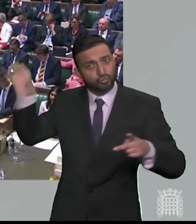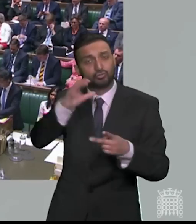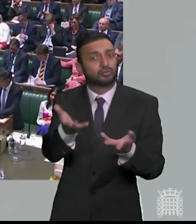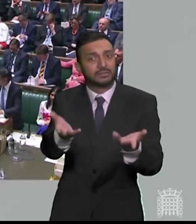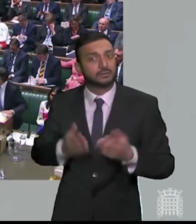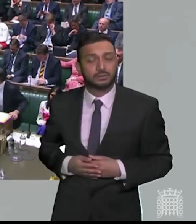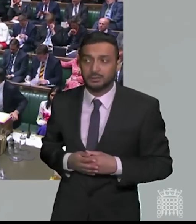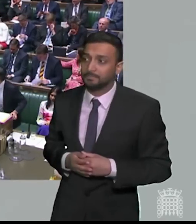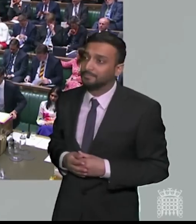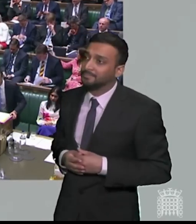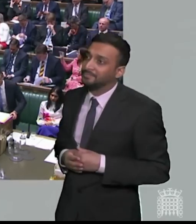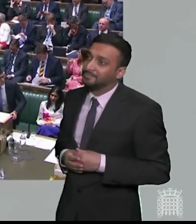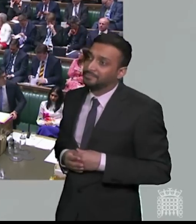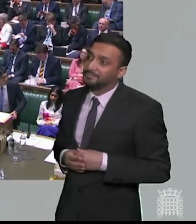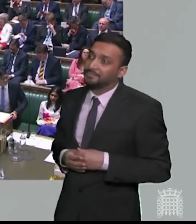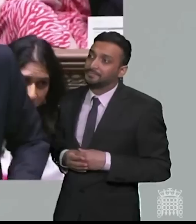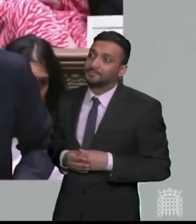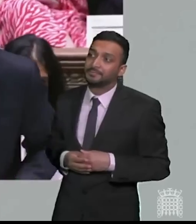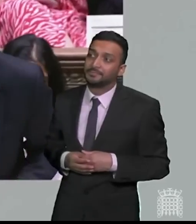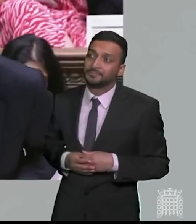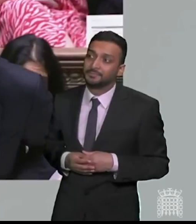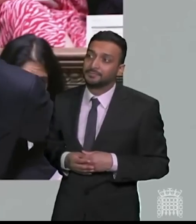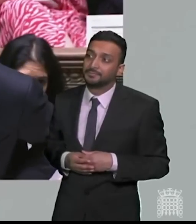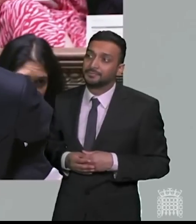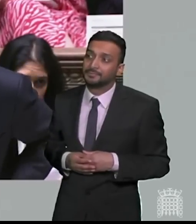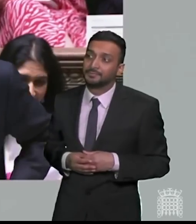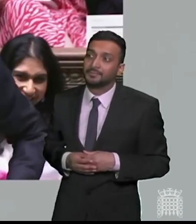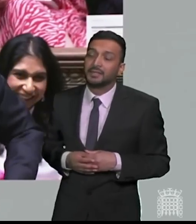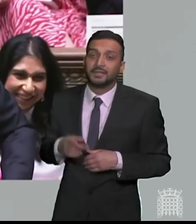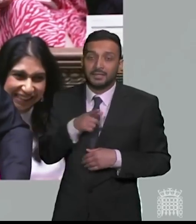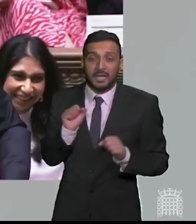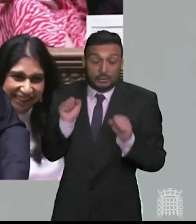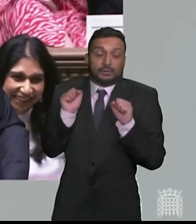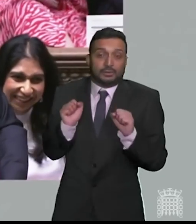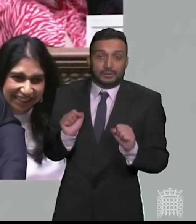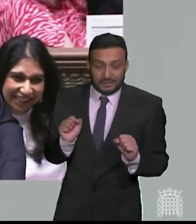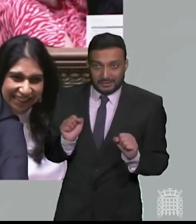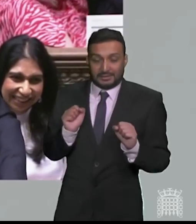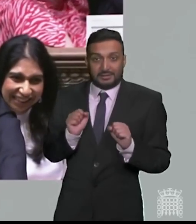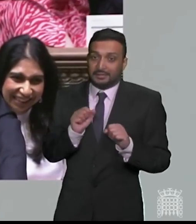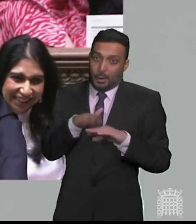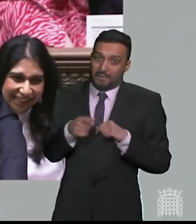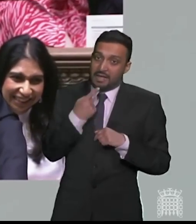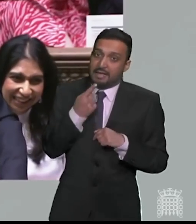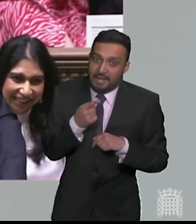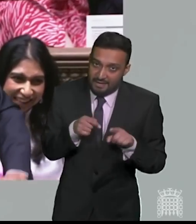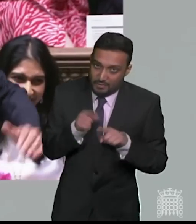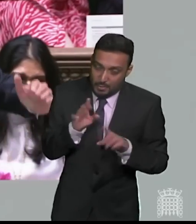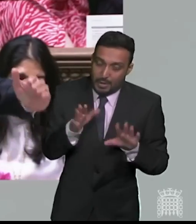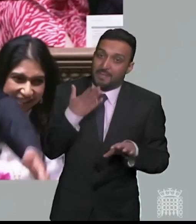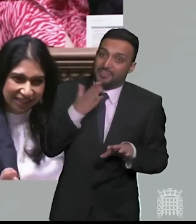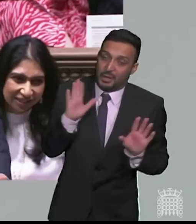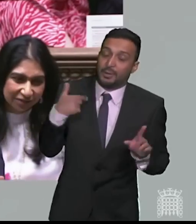honourable friend's first observation, all I can say is ouch, but thank you. But I look forward to the game. But on his